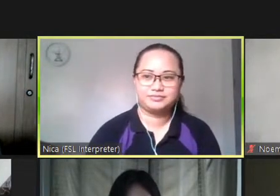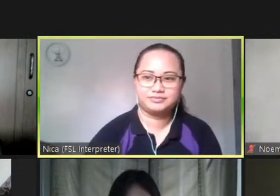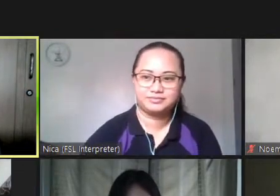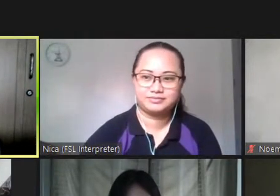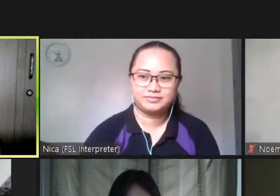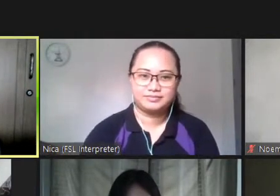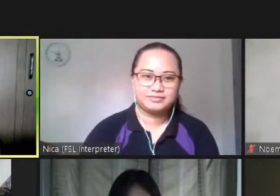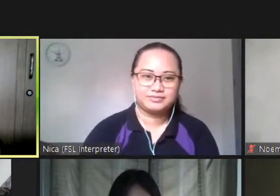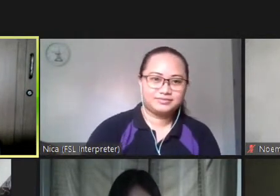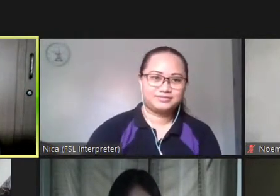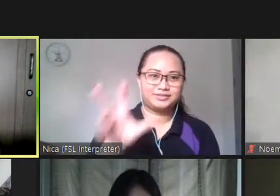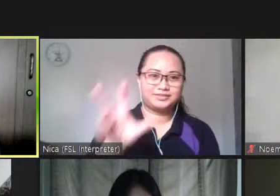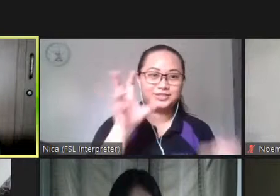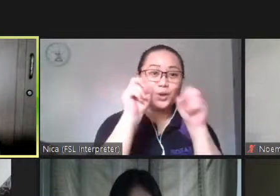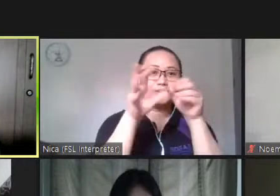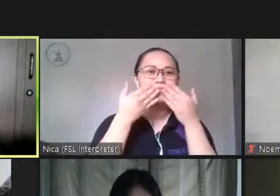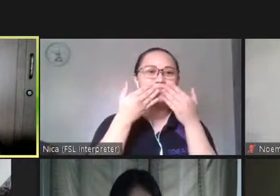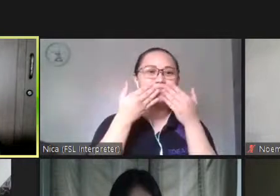po.